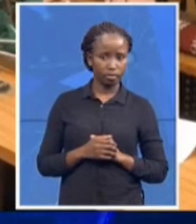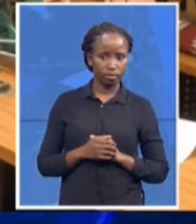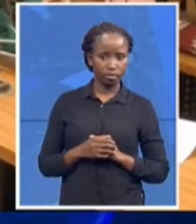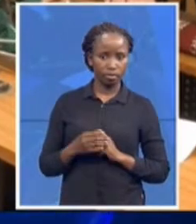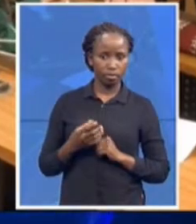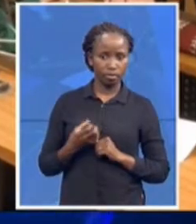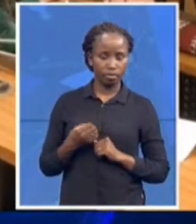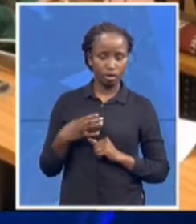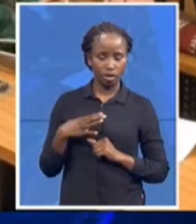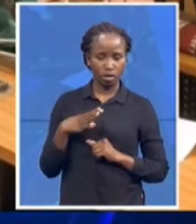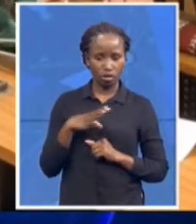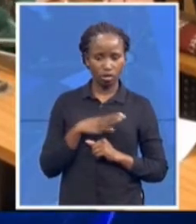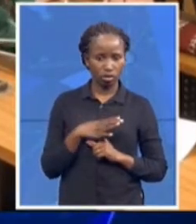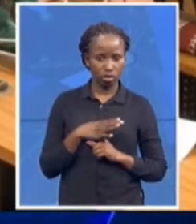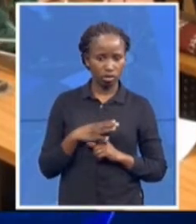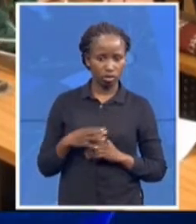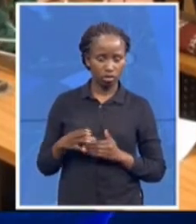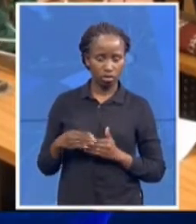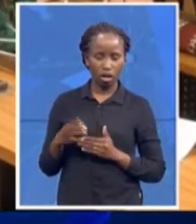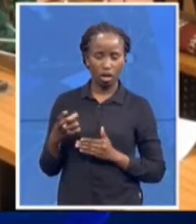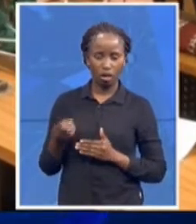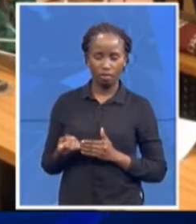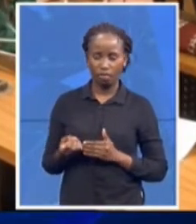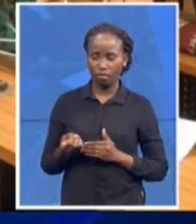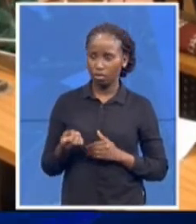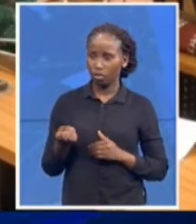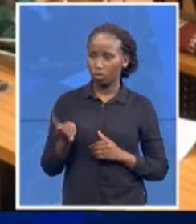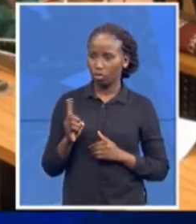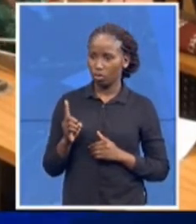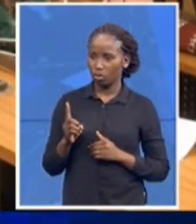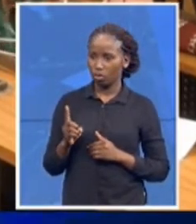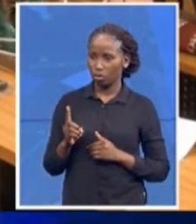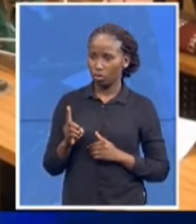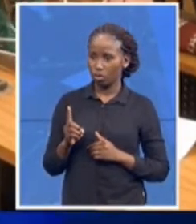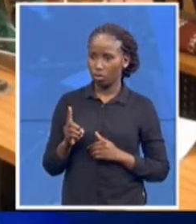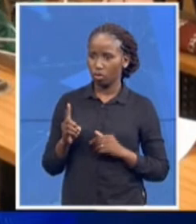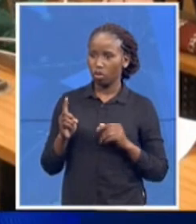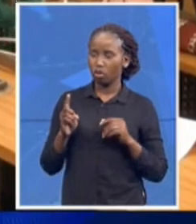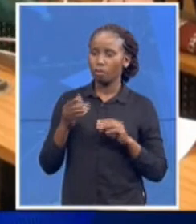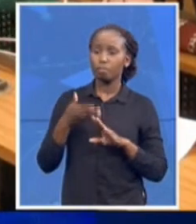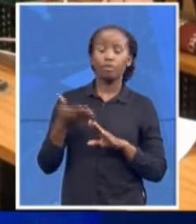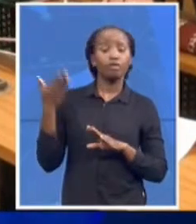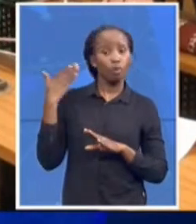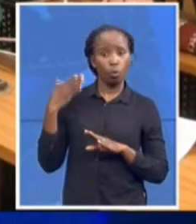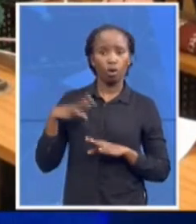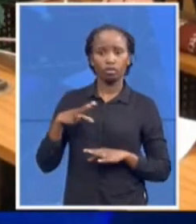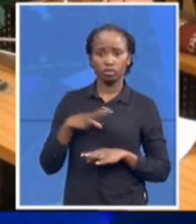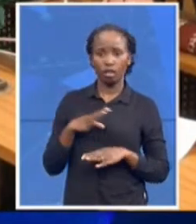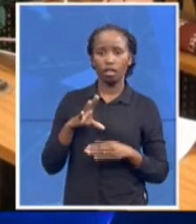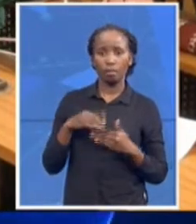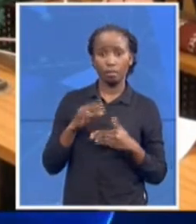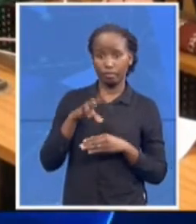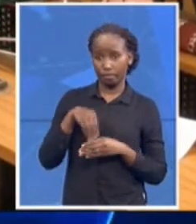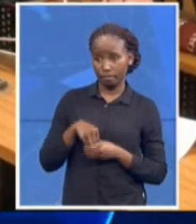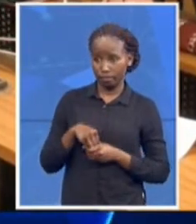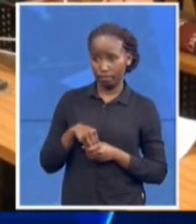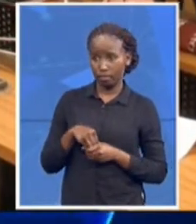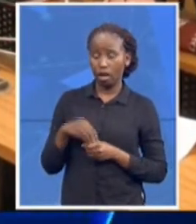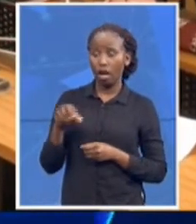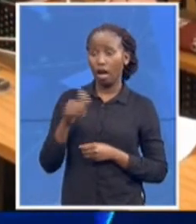members. 3 of them are former council members. And the other 2 are still part of the council. Okay. Thank you, Minister. Thank you very